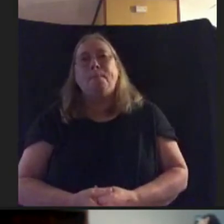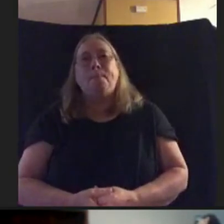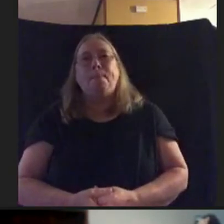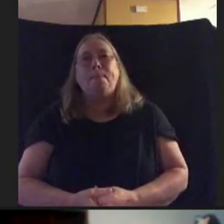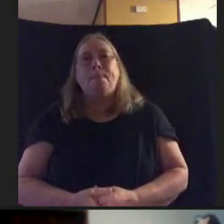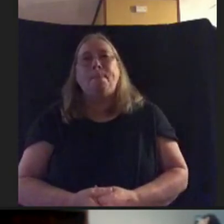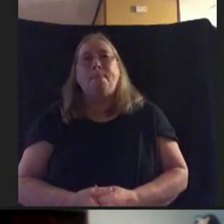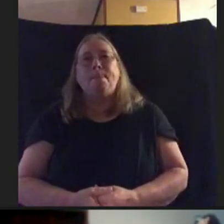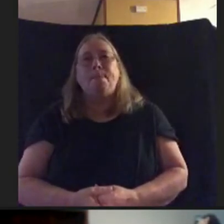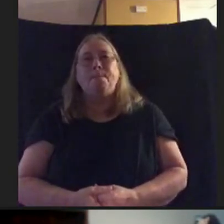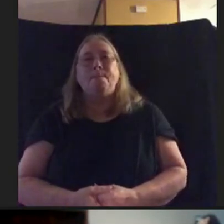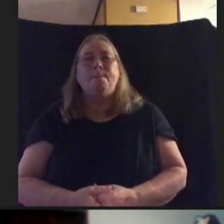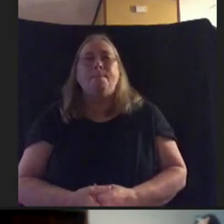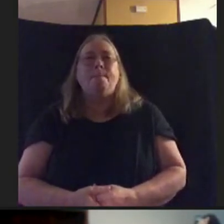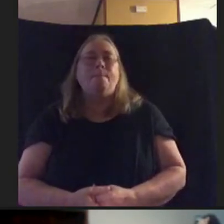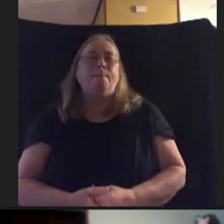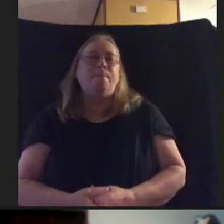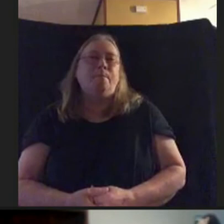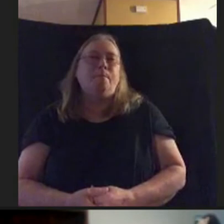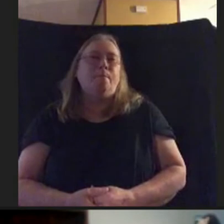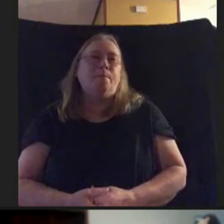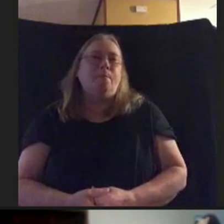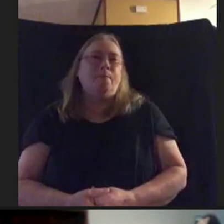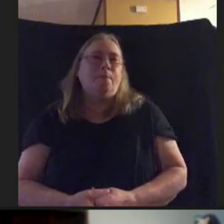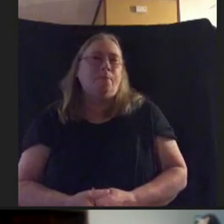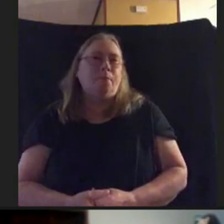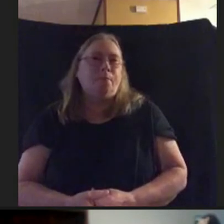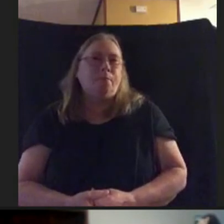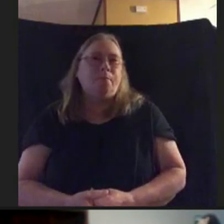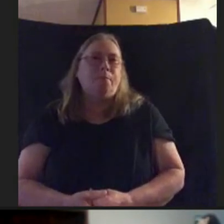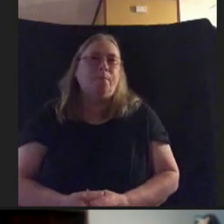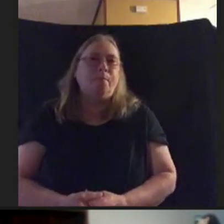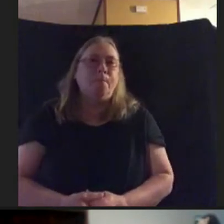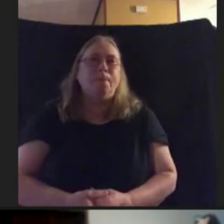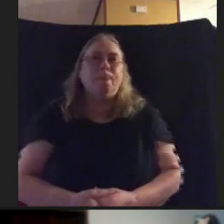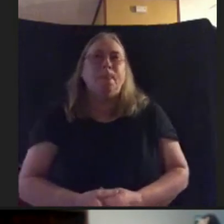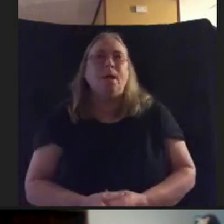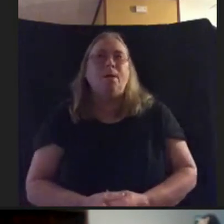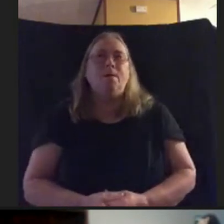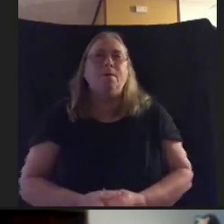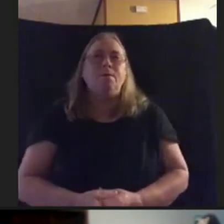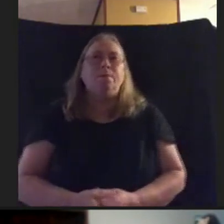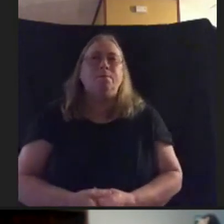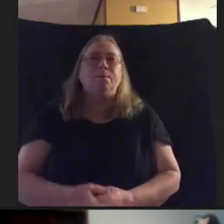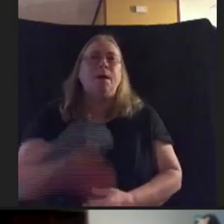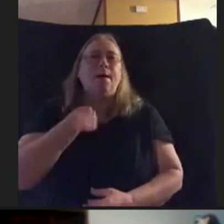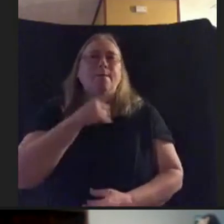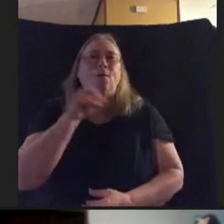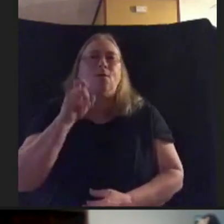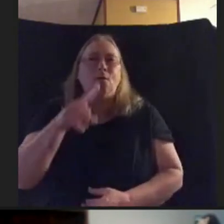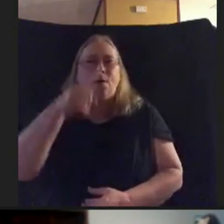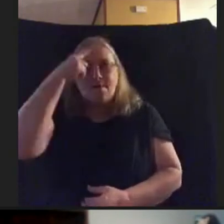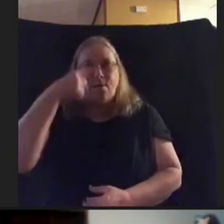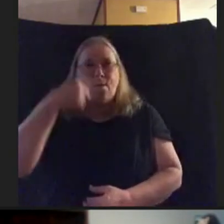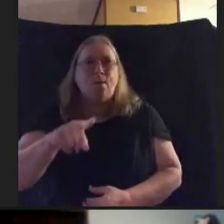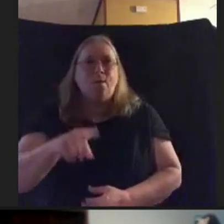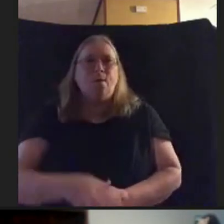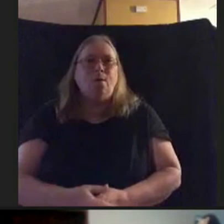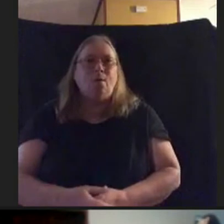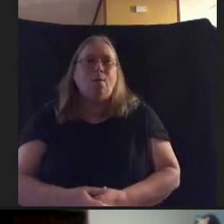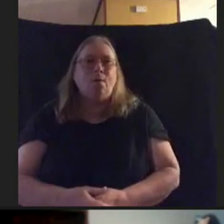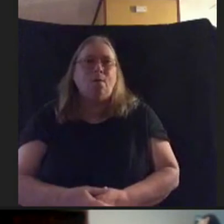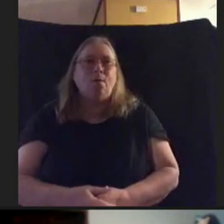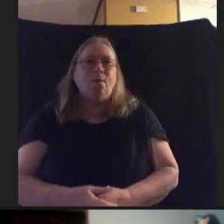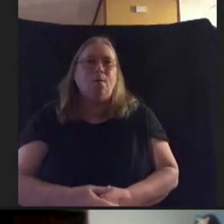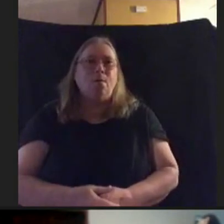Bettina with Listen Up Y'all Media of Natchez, I don't have a question for you, so I just see your name up there. So if